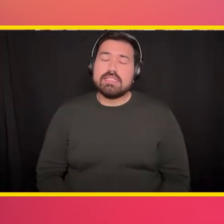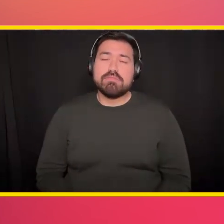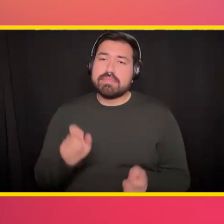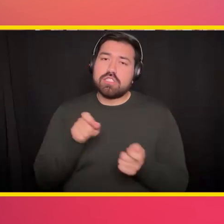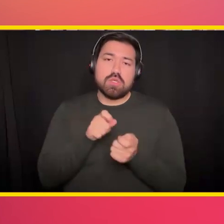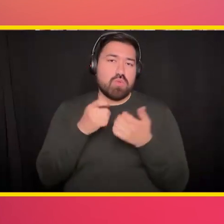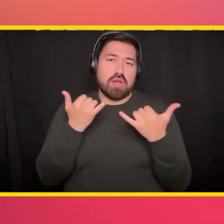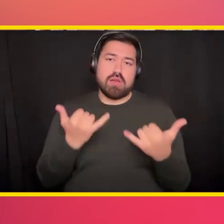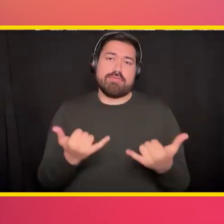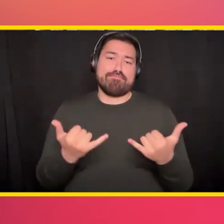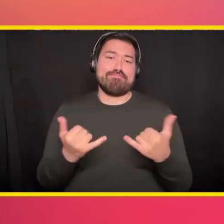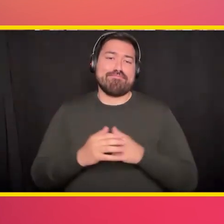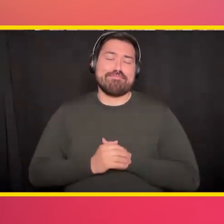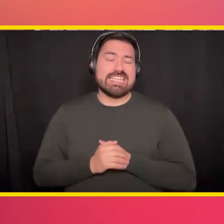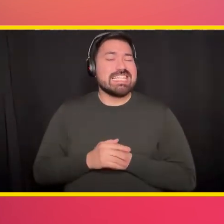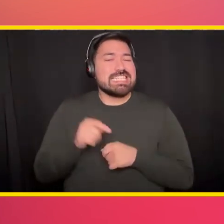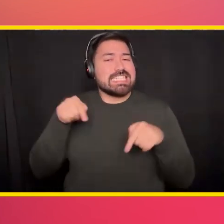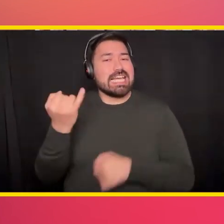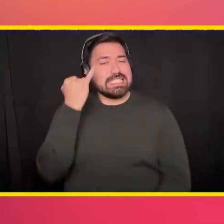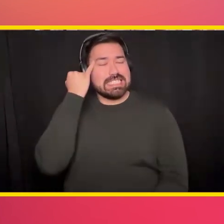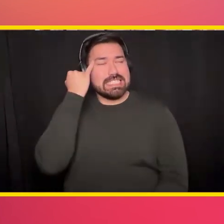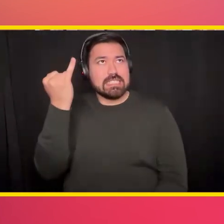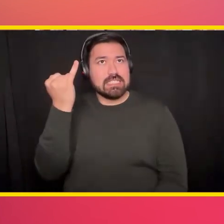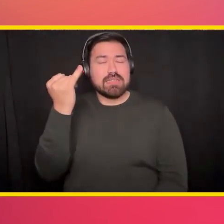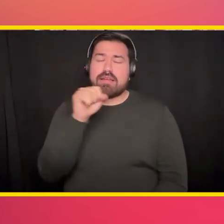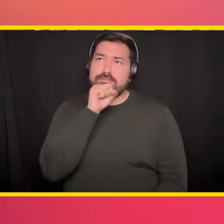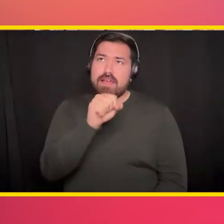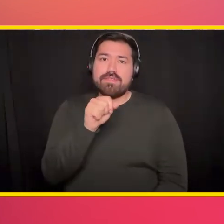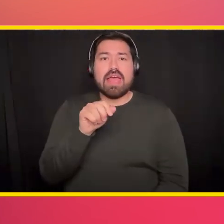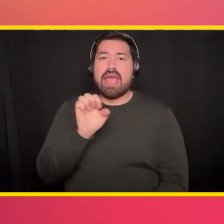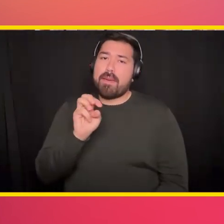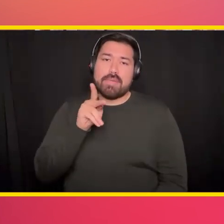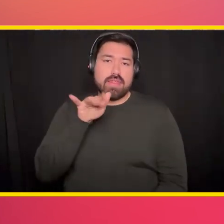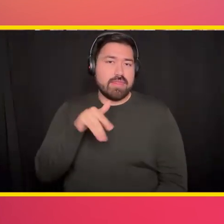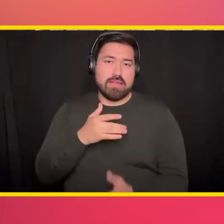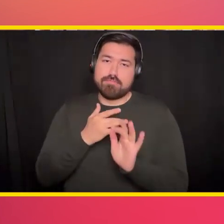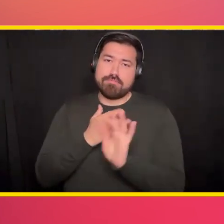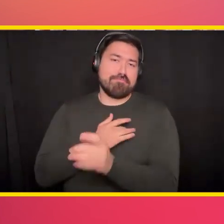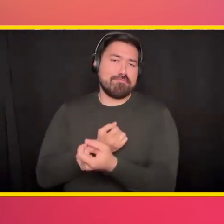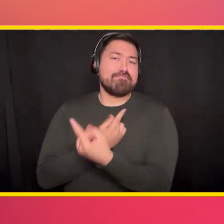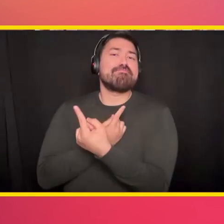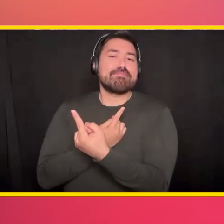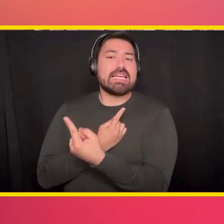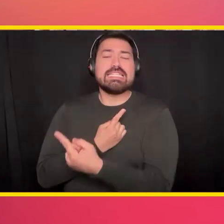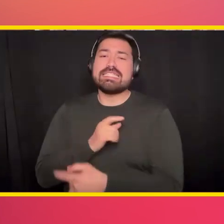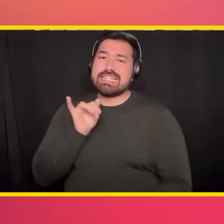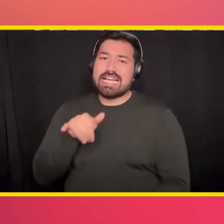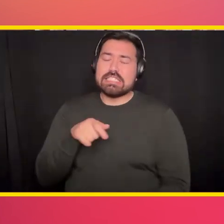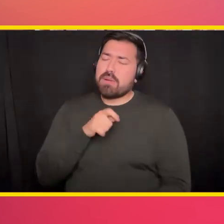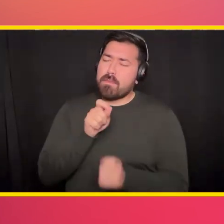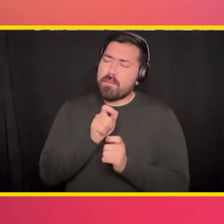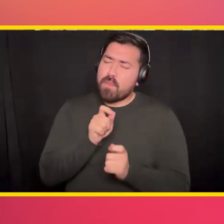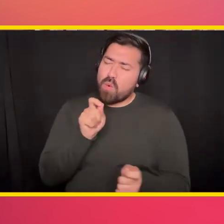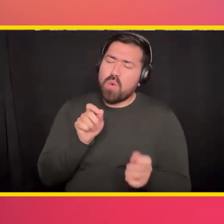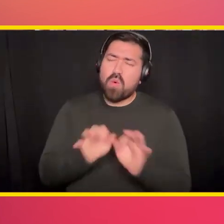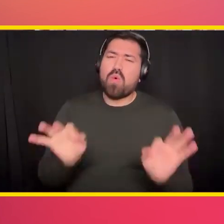society anyway. And this idea of like, I love the idea of empathy and is an important aspect. One, I